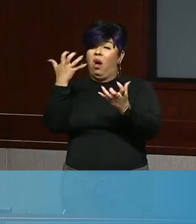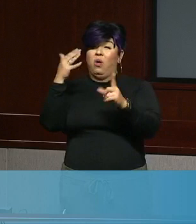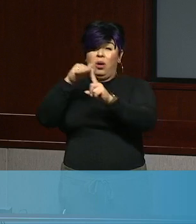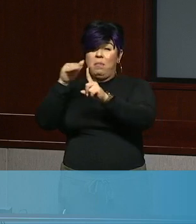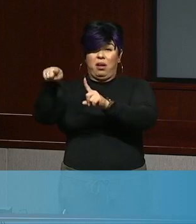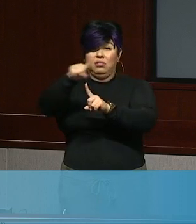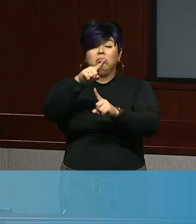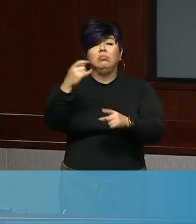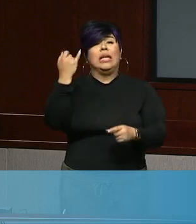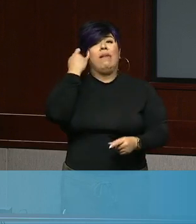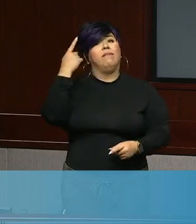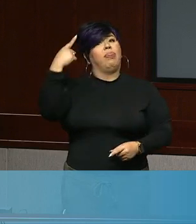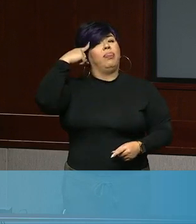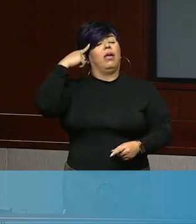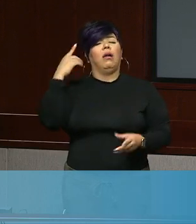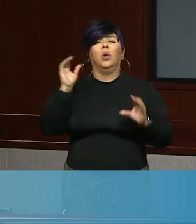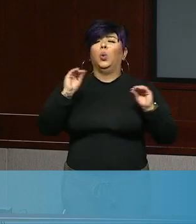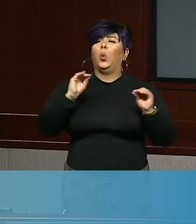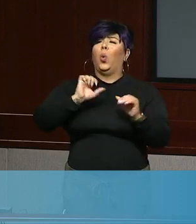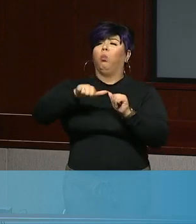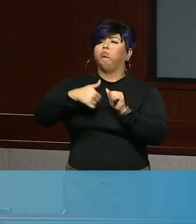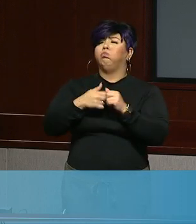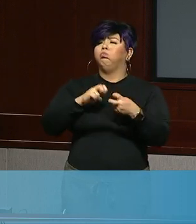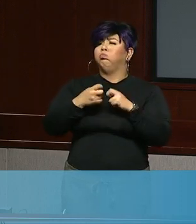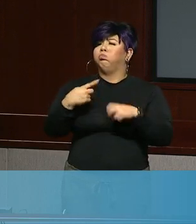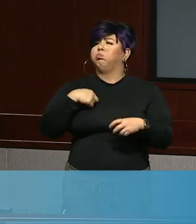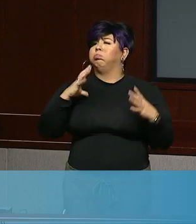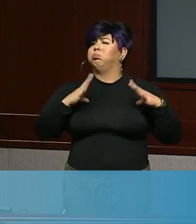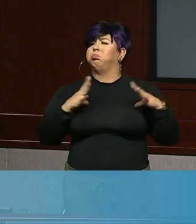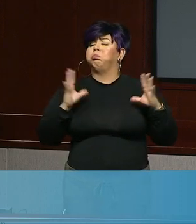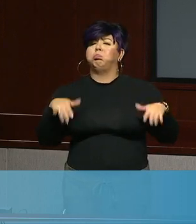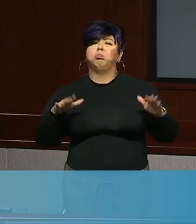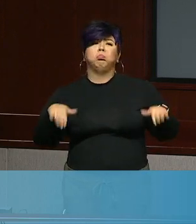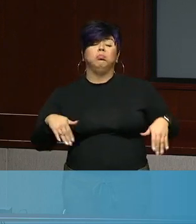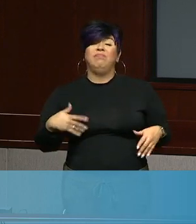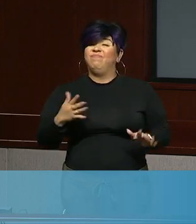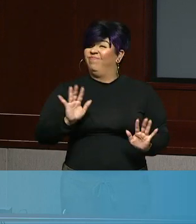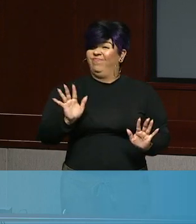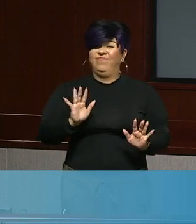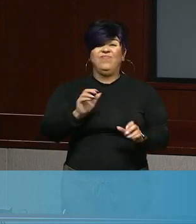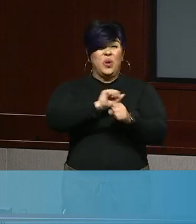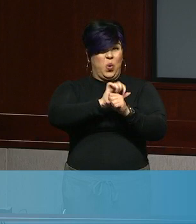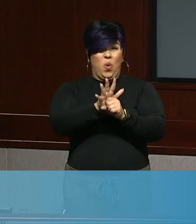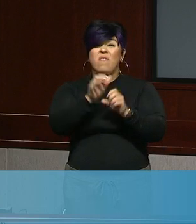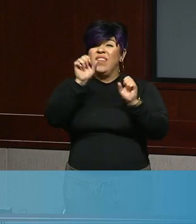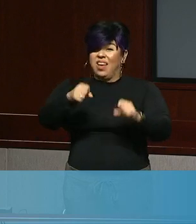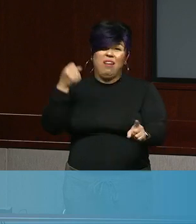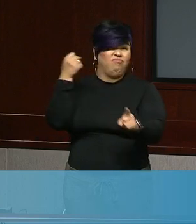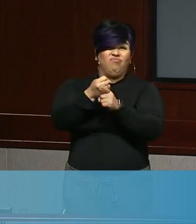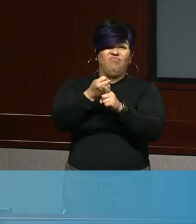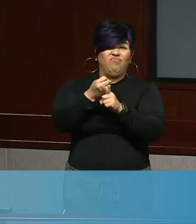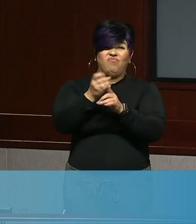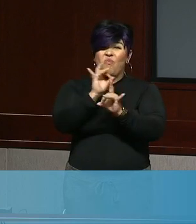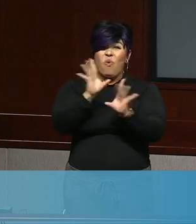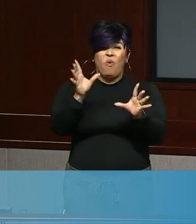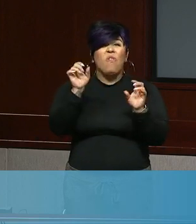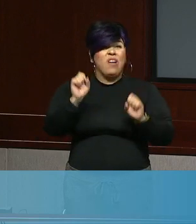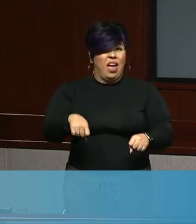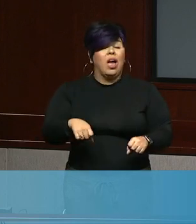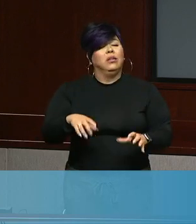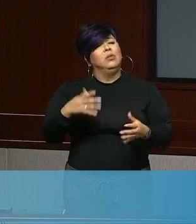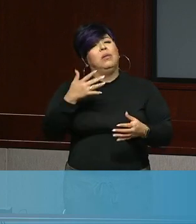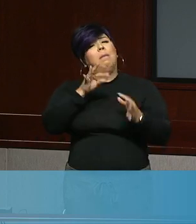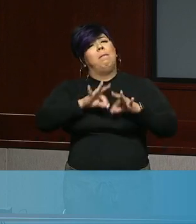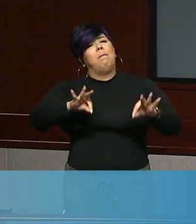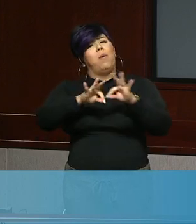of those high risk factors in your life that you know about, that COVID can still be very serious. And we want everyone to take every